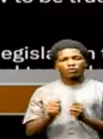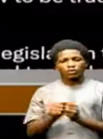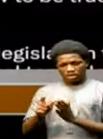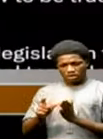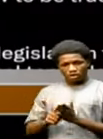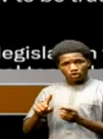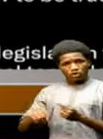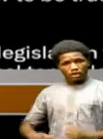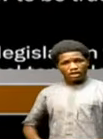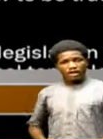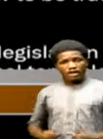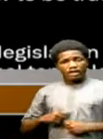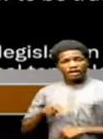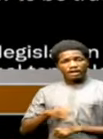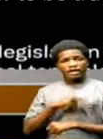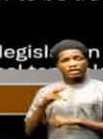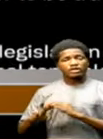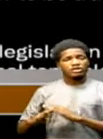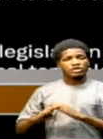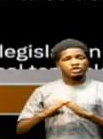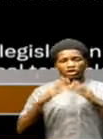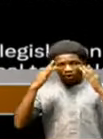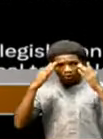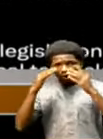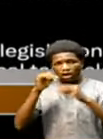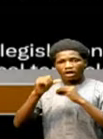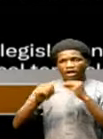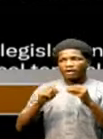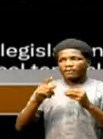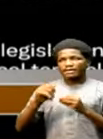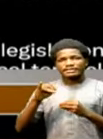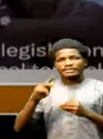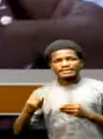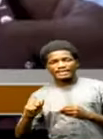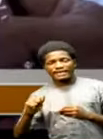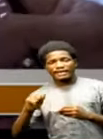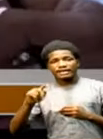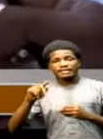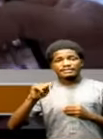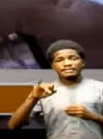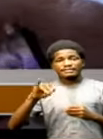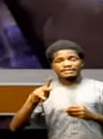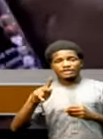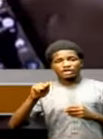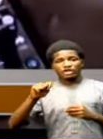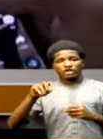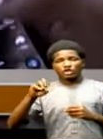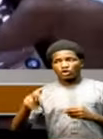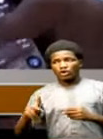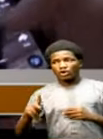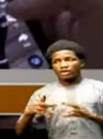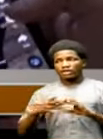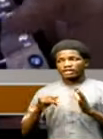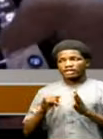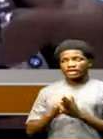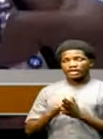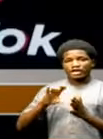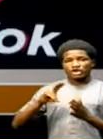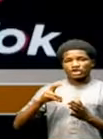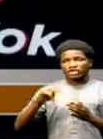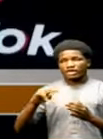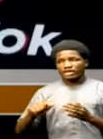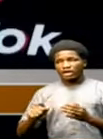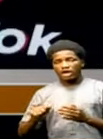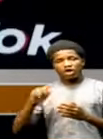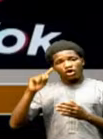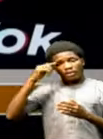address national security worries about TikTok, alleging China's government had access to the short